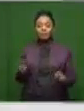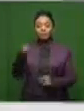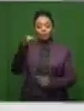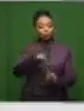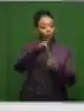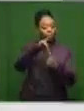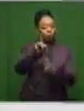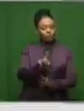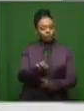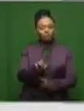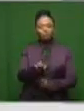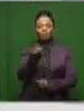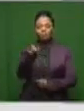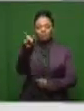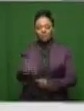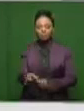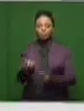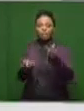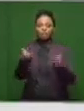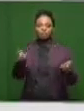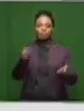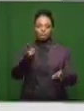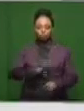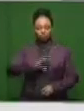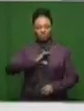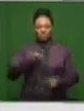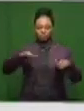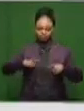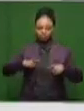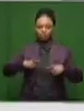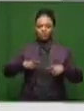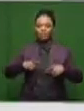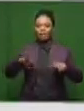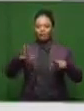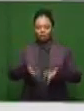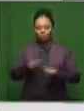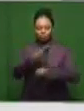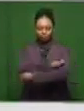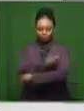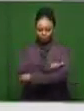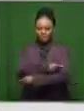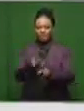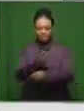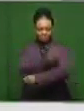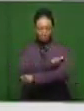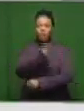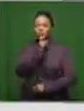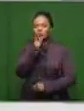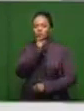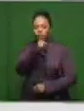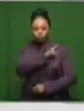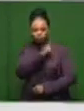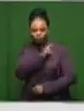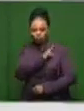is to give people confidence in having a vaccine and to explain to people the absolute importance of vaccination.